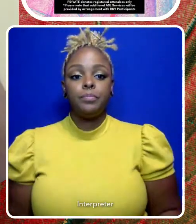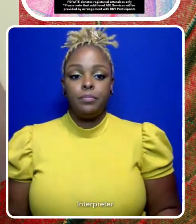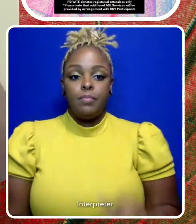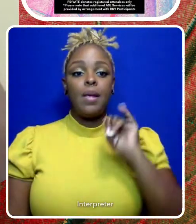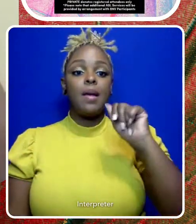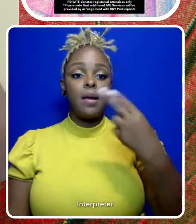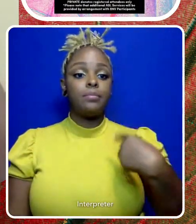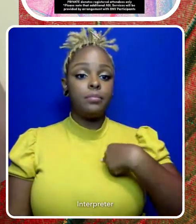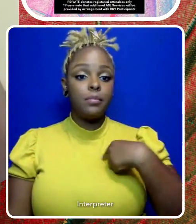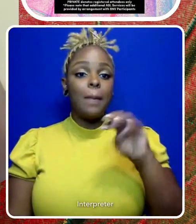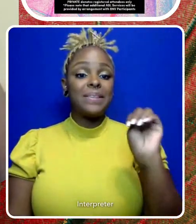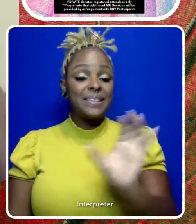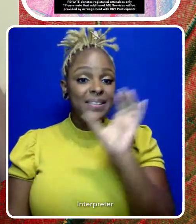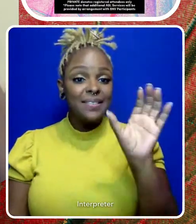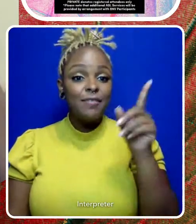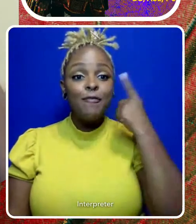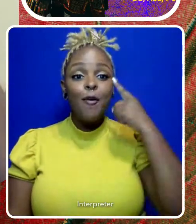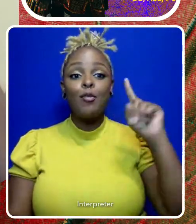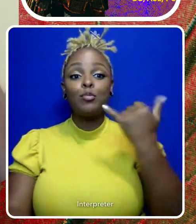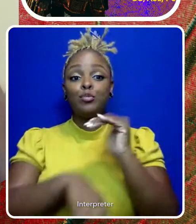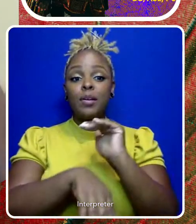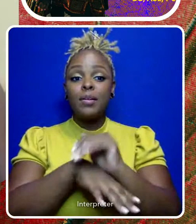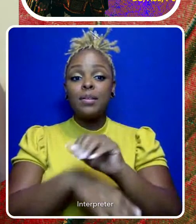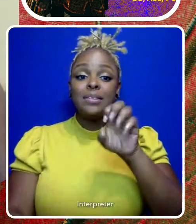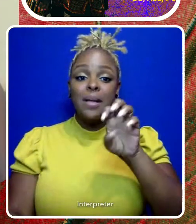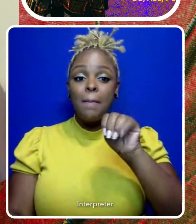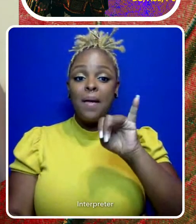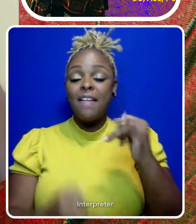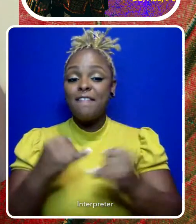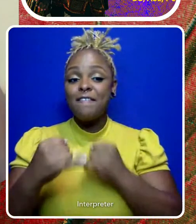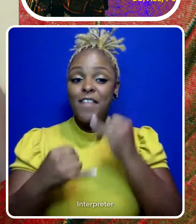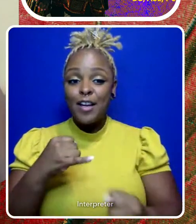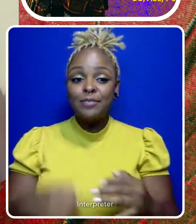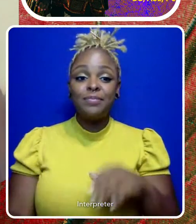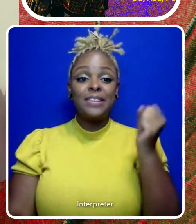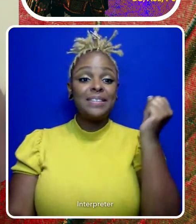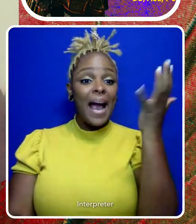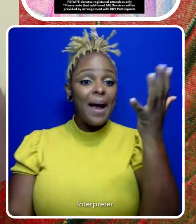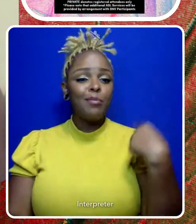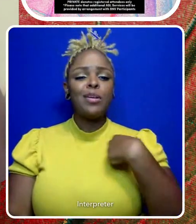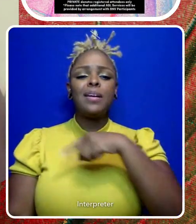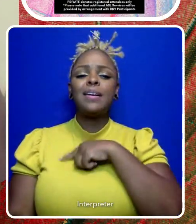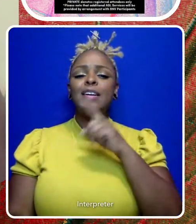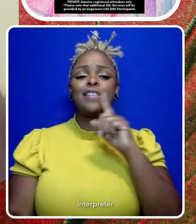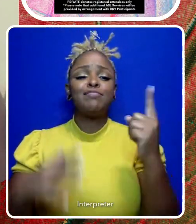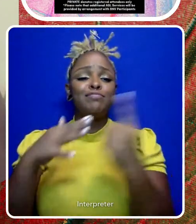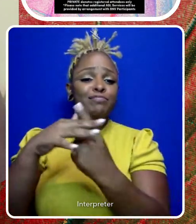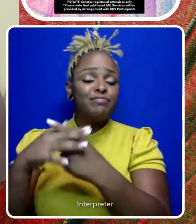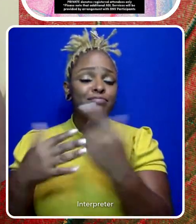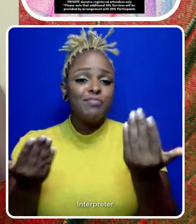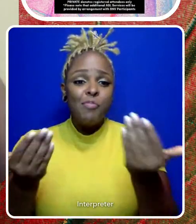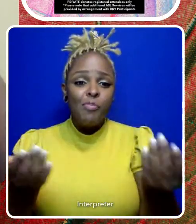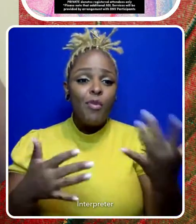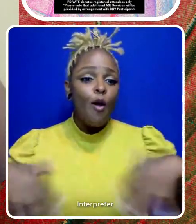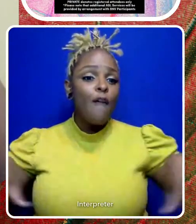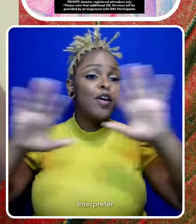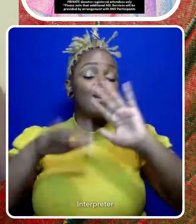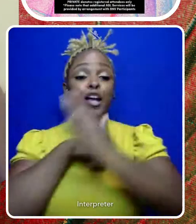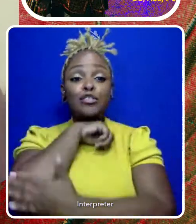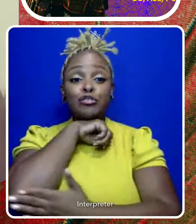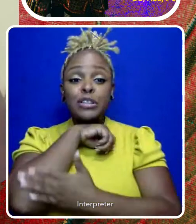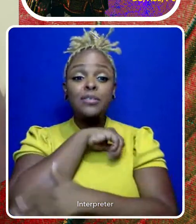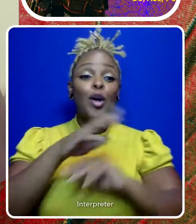semi-finals bout. We've come from around the country and the world to be in this space. So thank you